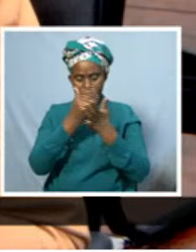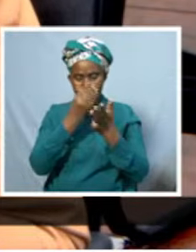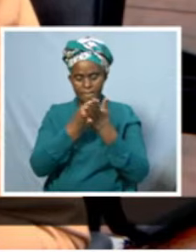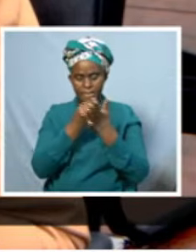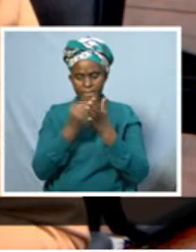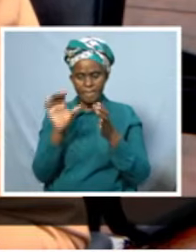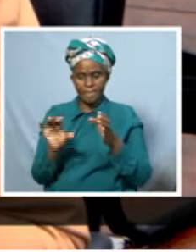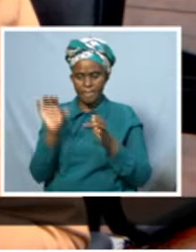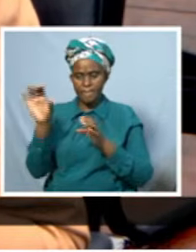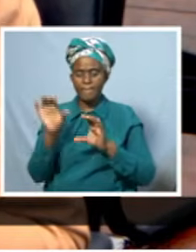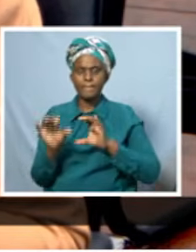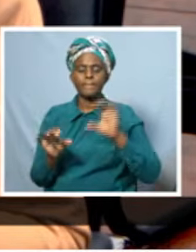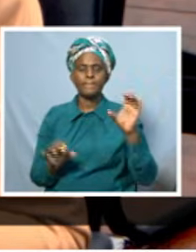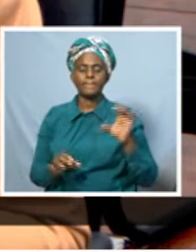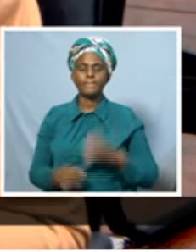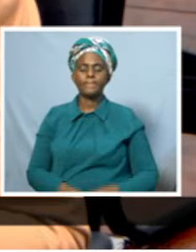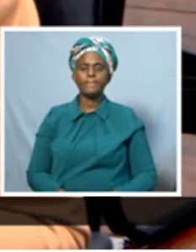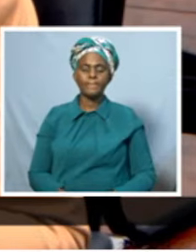were varied,